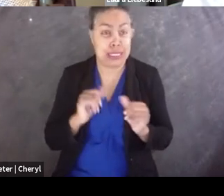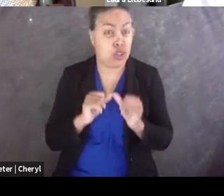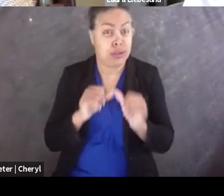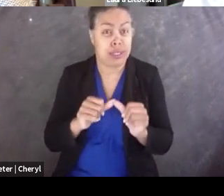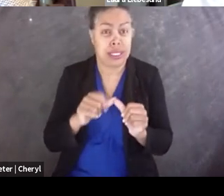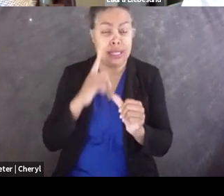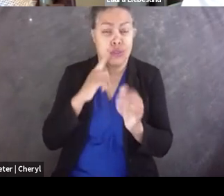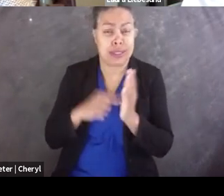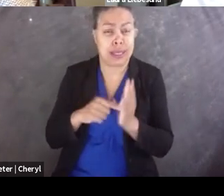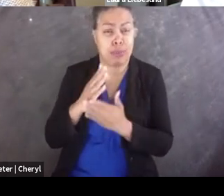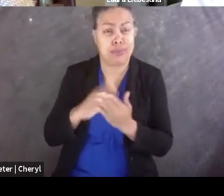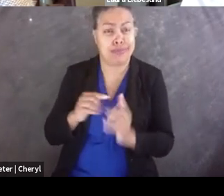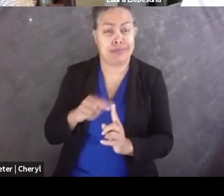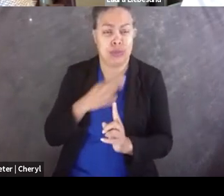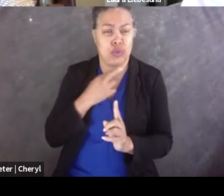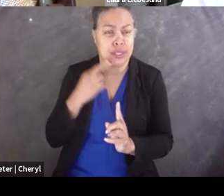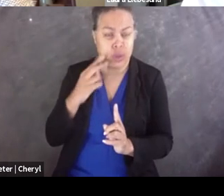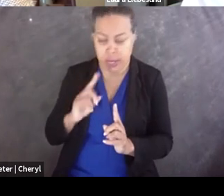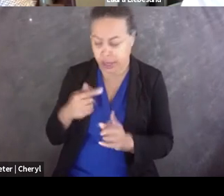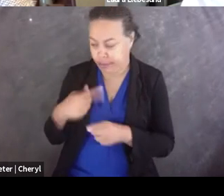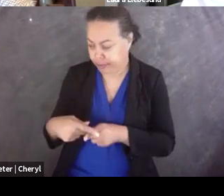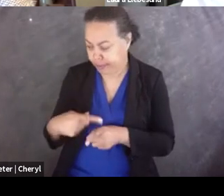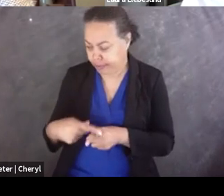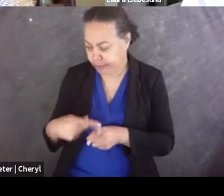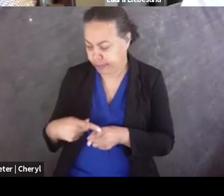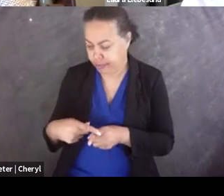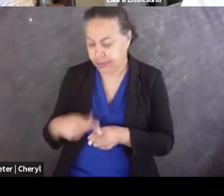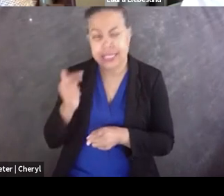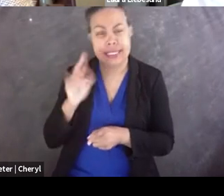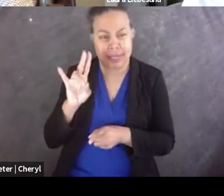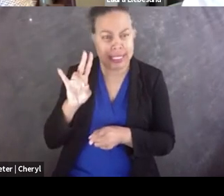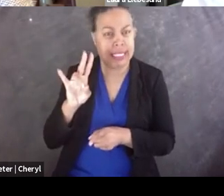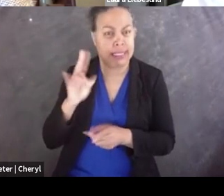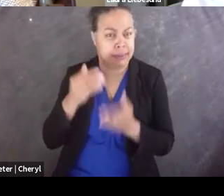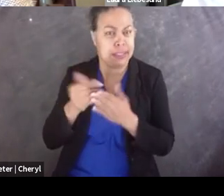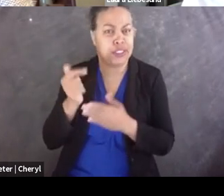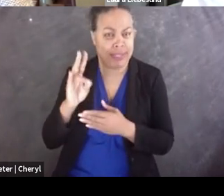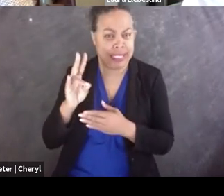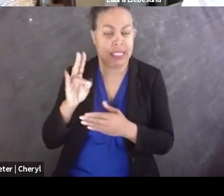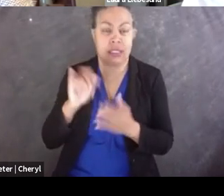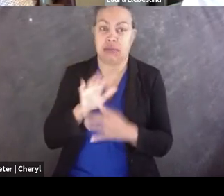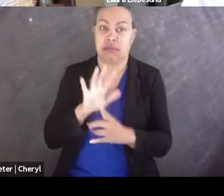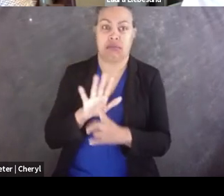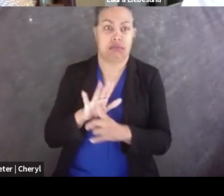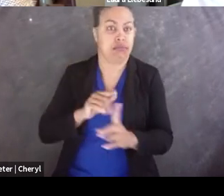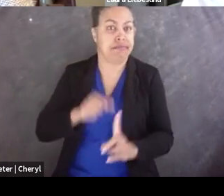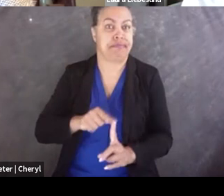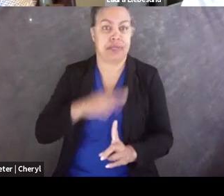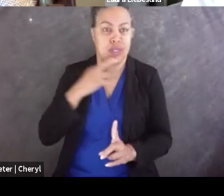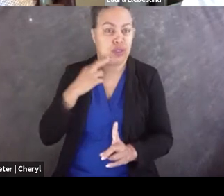Keys Restaurant, just off the intersection of 7th and T, was another popular destination.